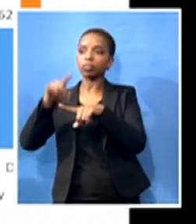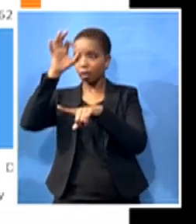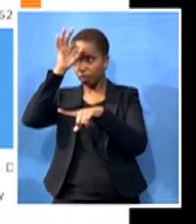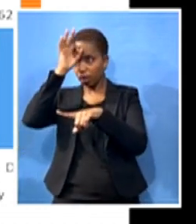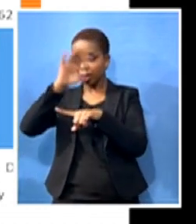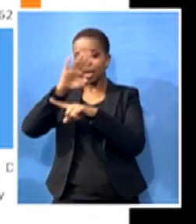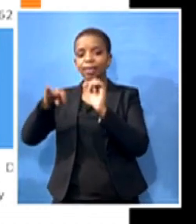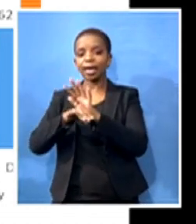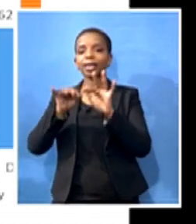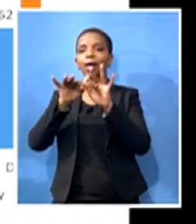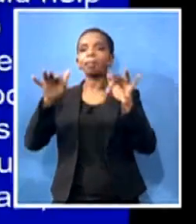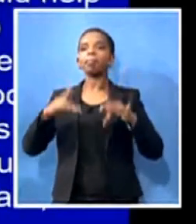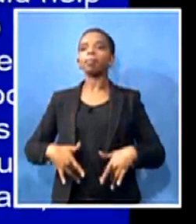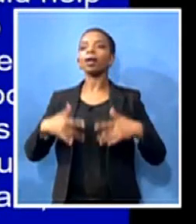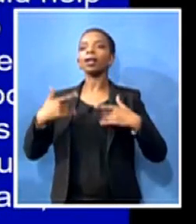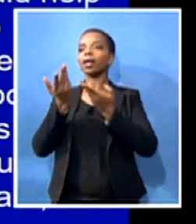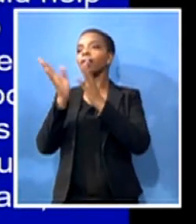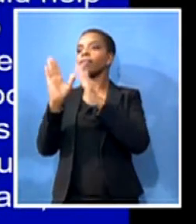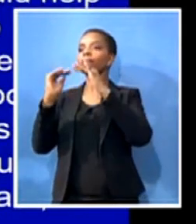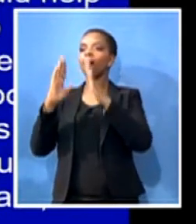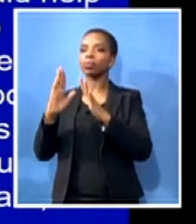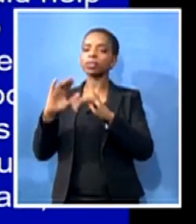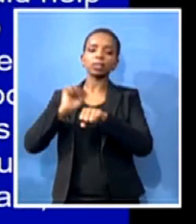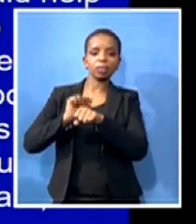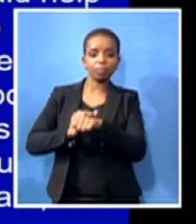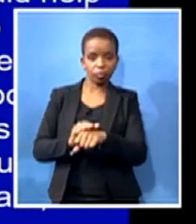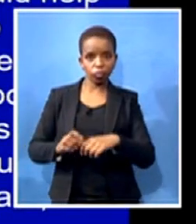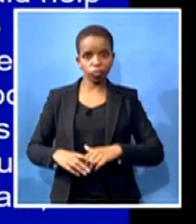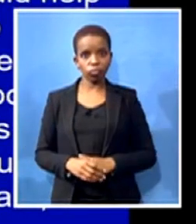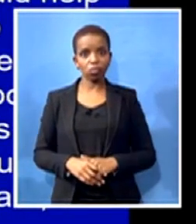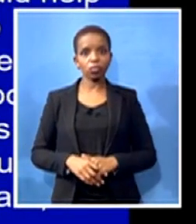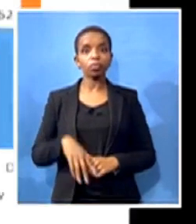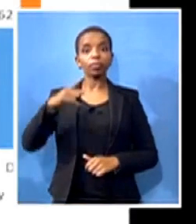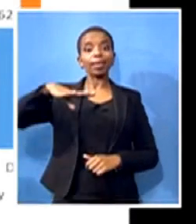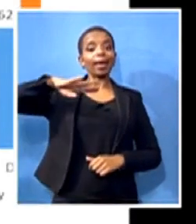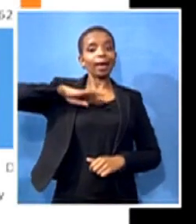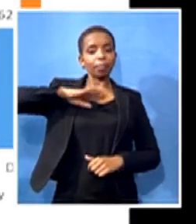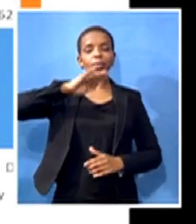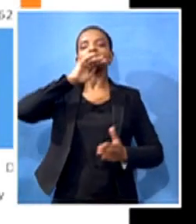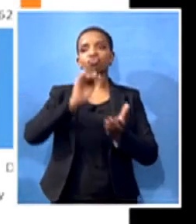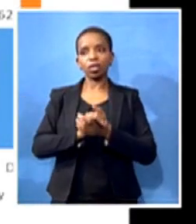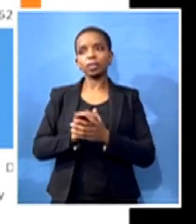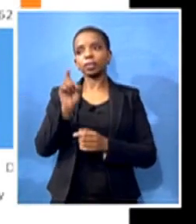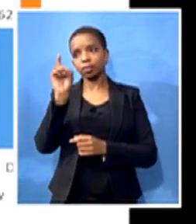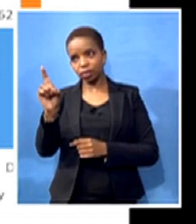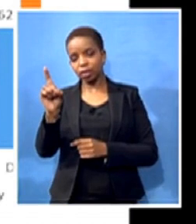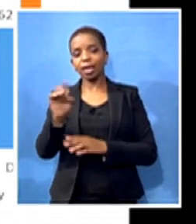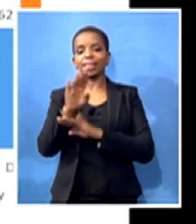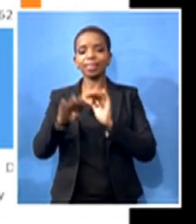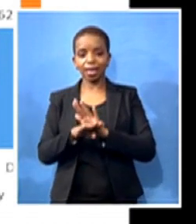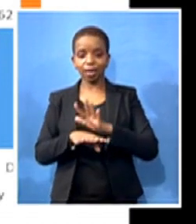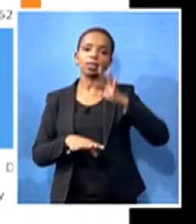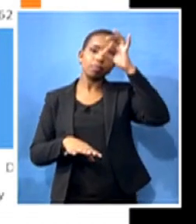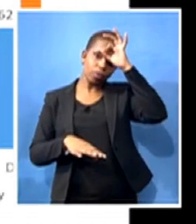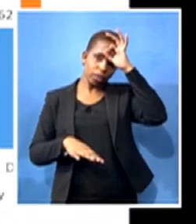army is trusted more than the police. Sorry, back. Forward.